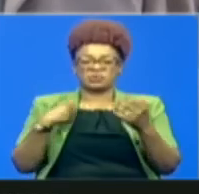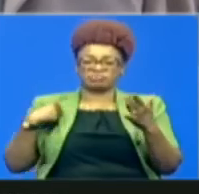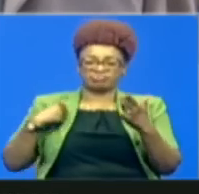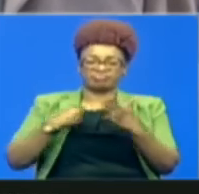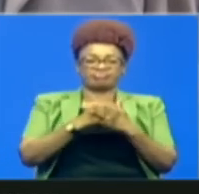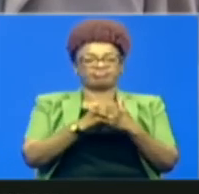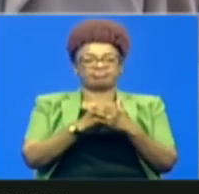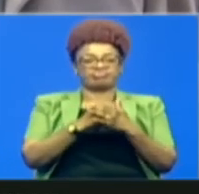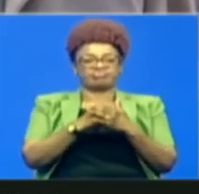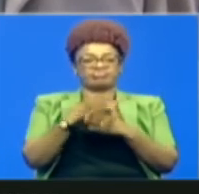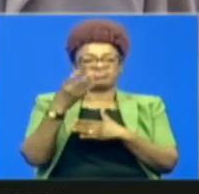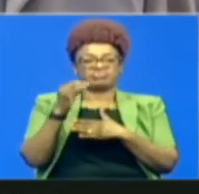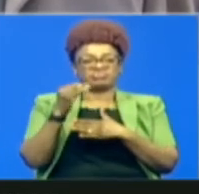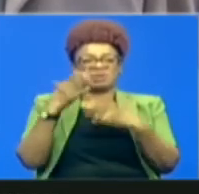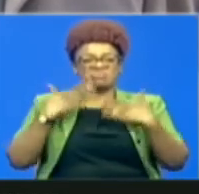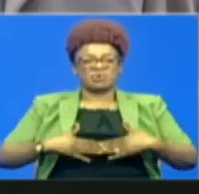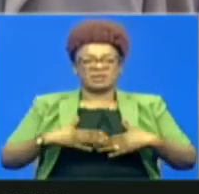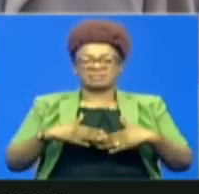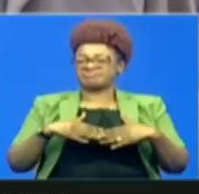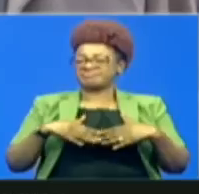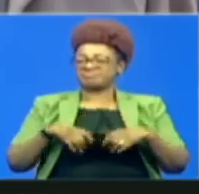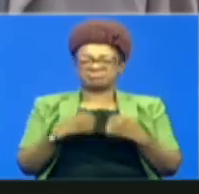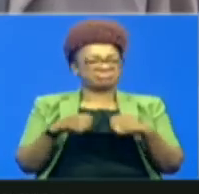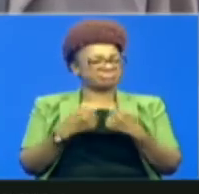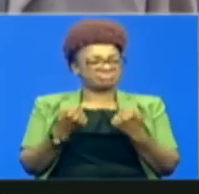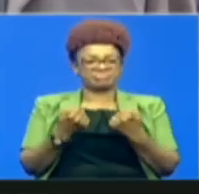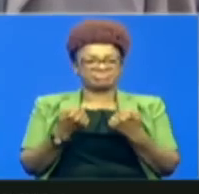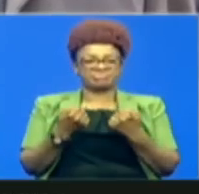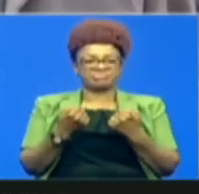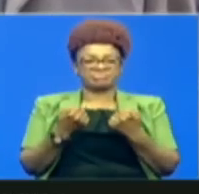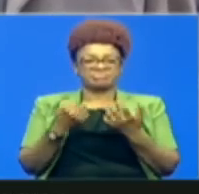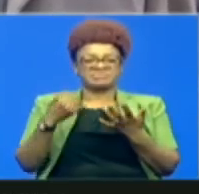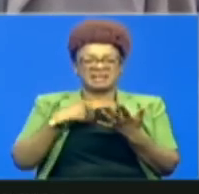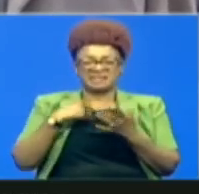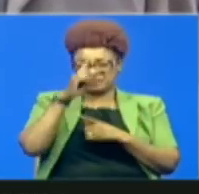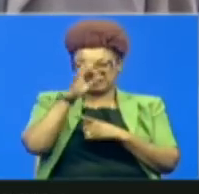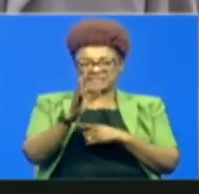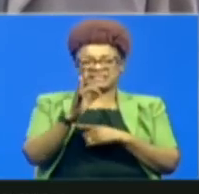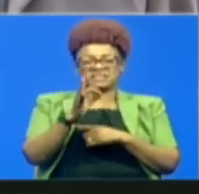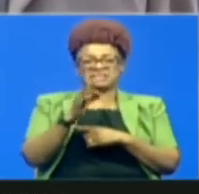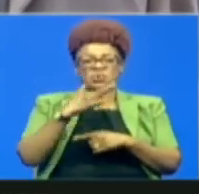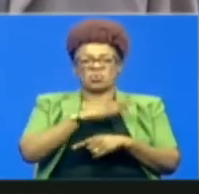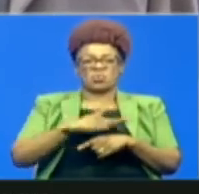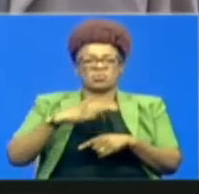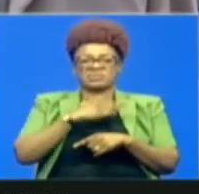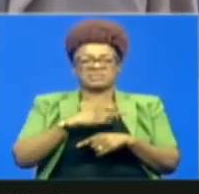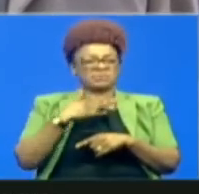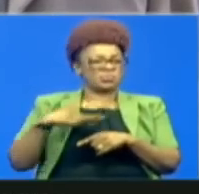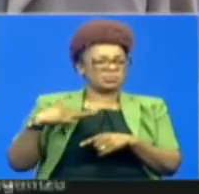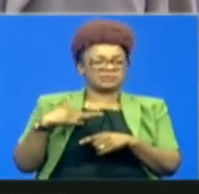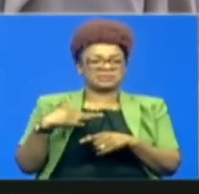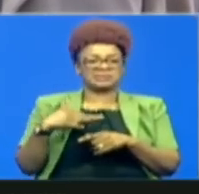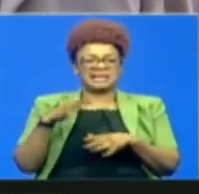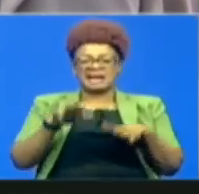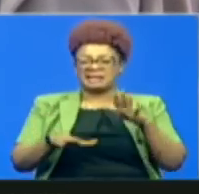she's, the body is broken all over. She's, there's a very severe wound here. She has wounds, the legs